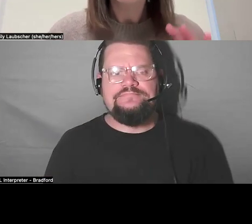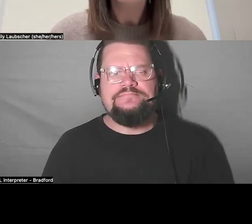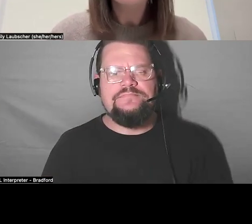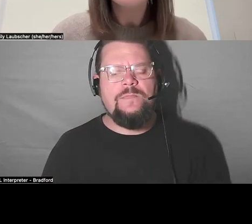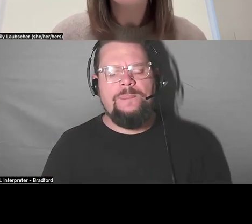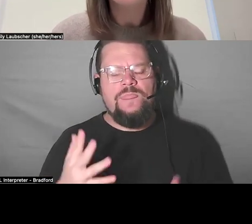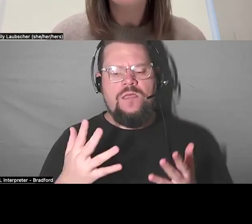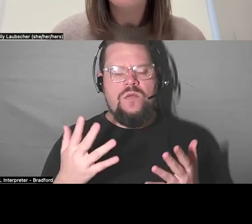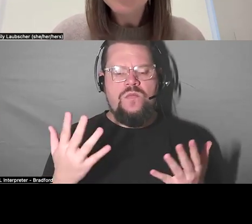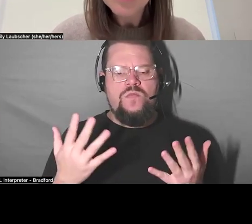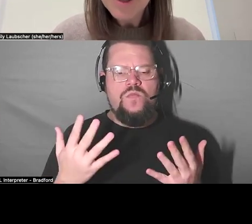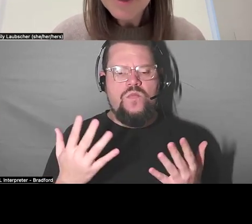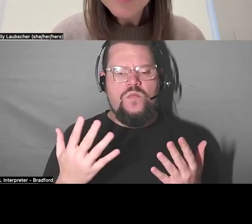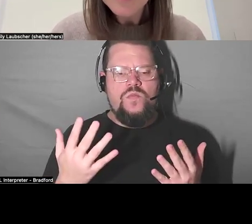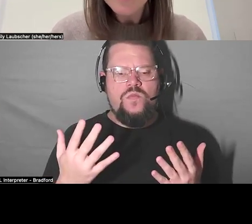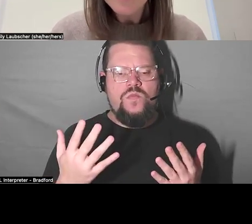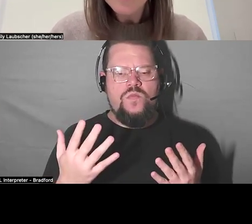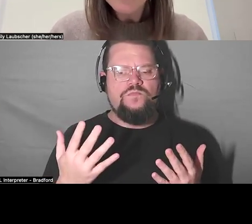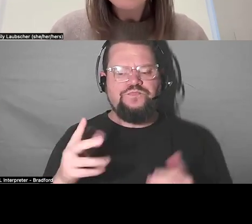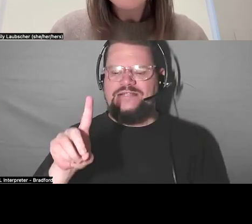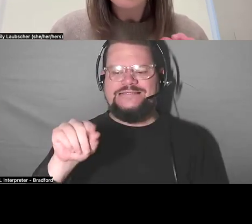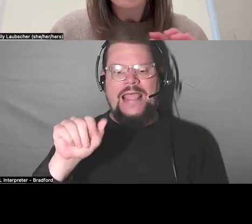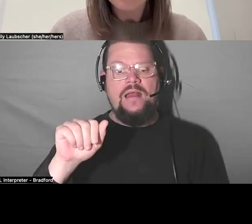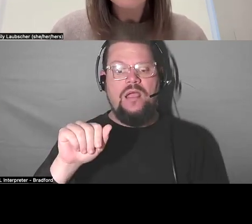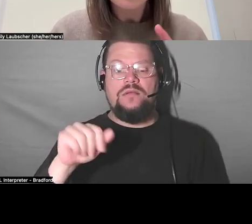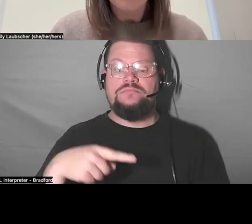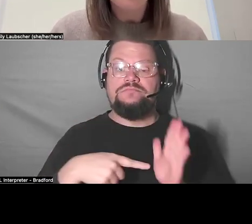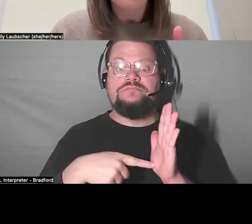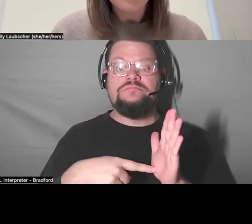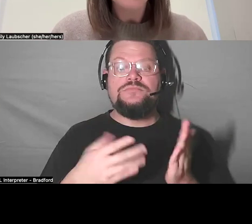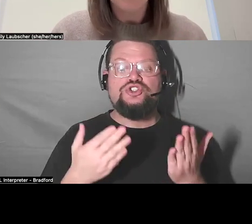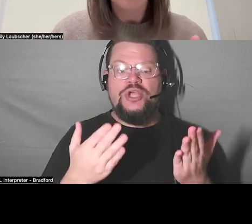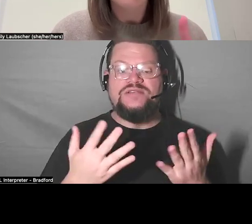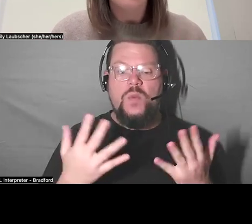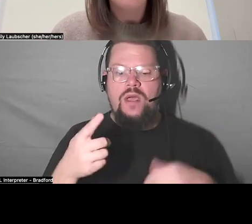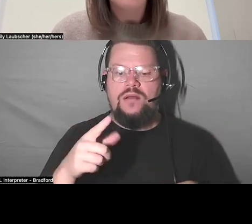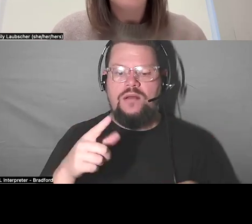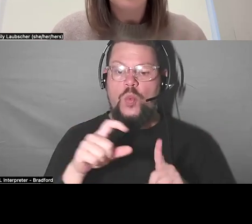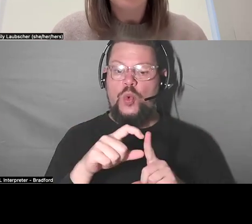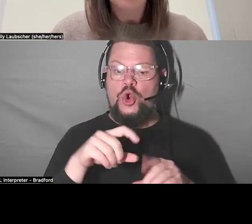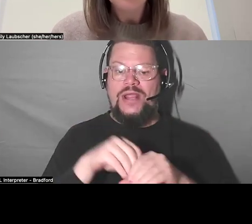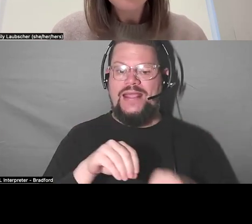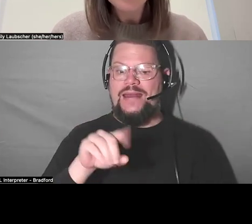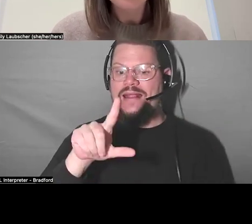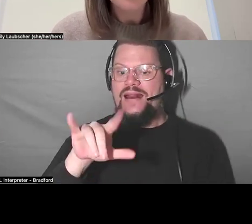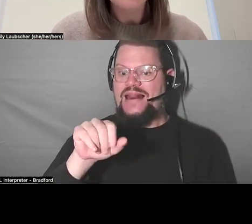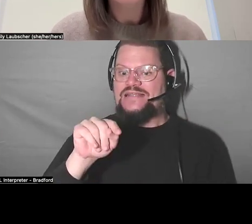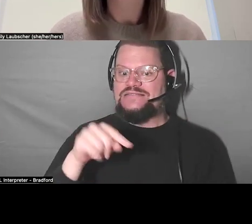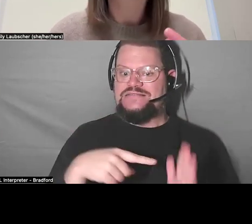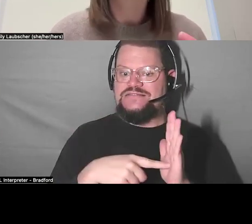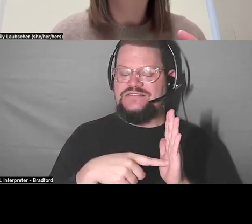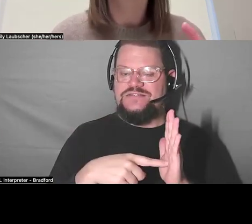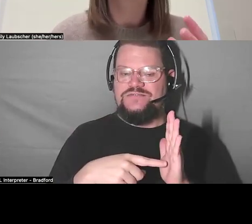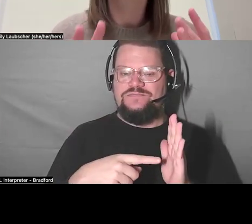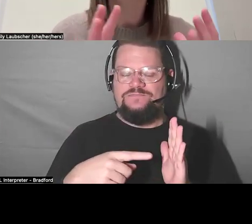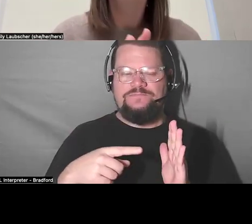But what these data do suggest is that the words on these core word lists, or I guess I